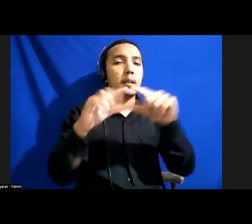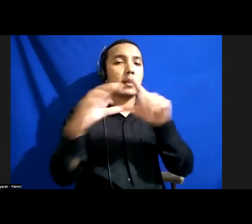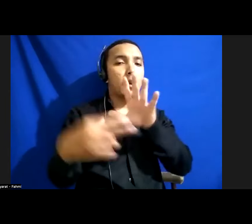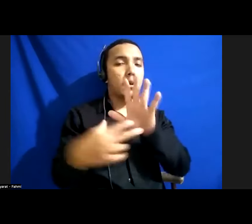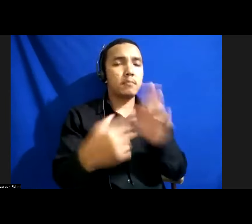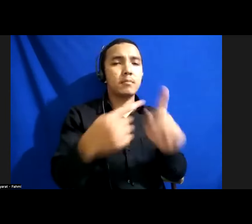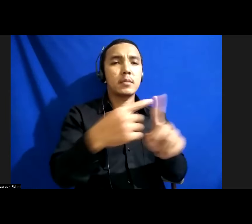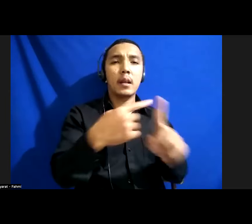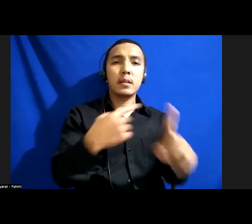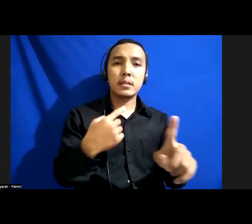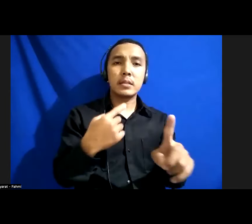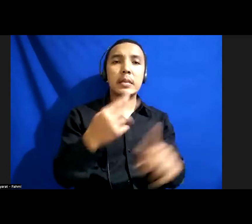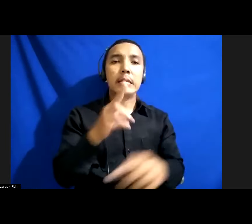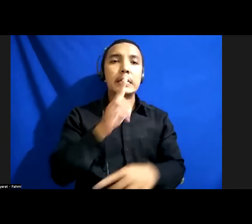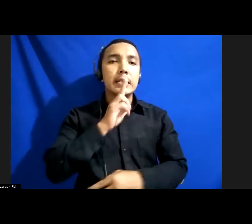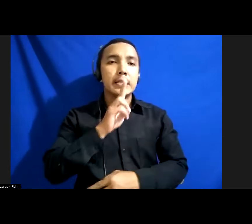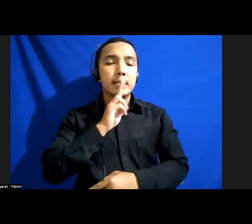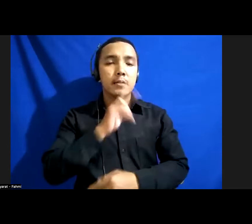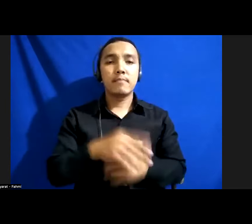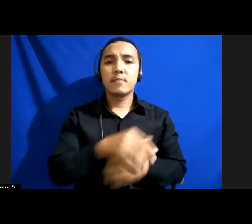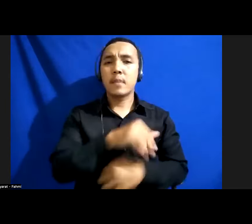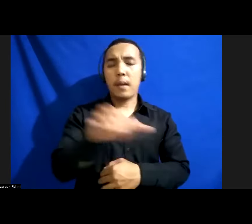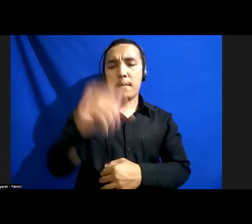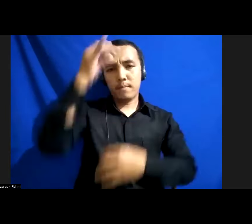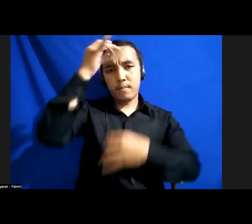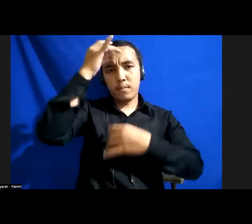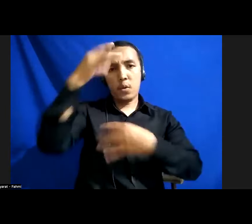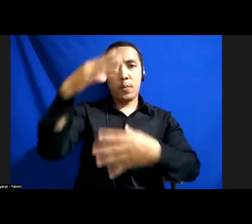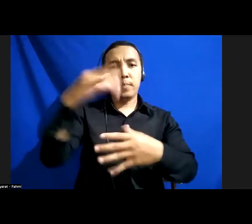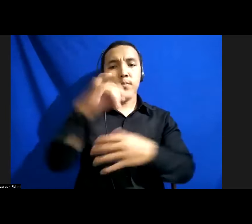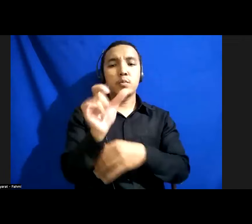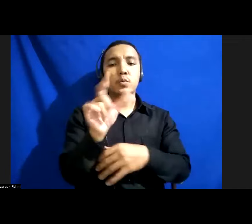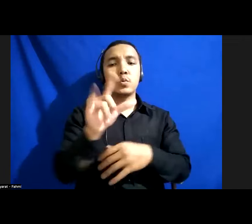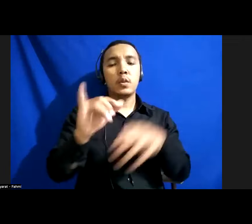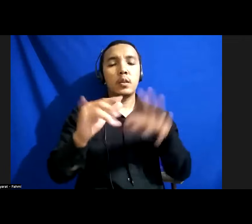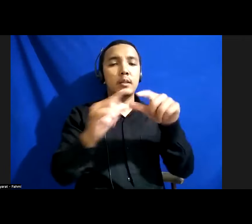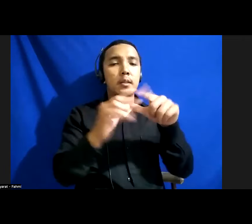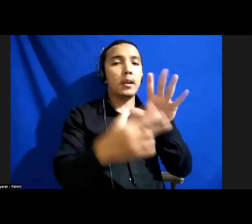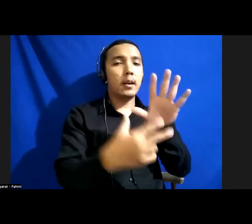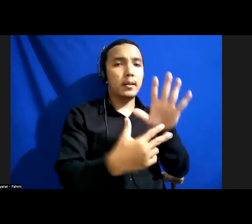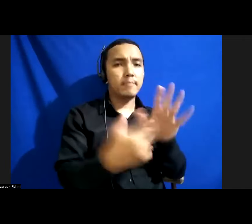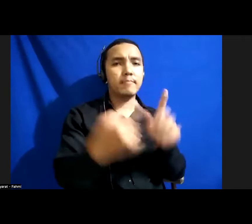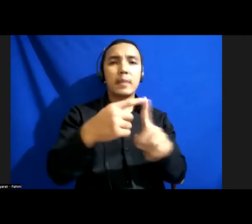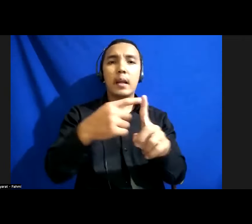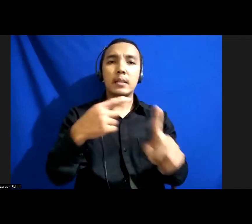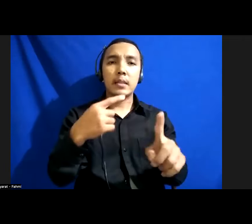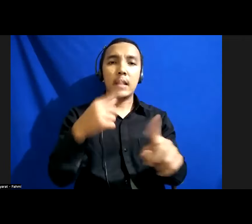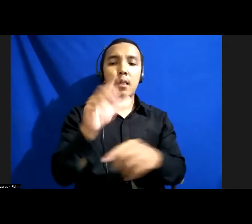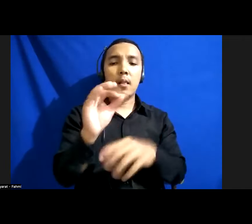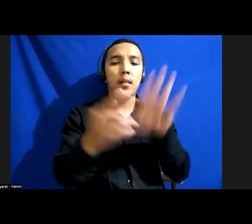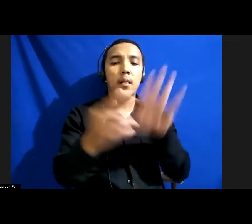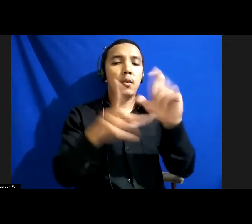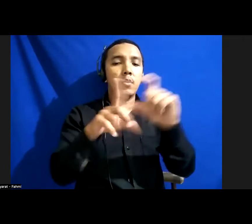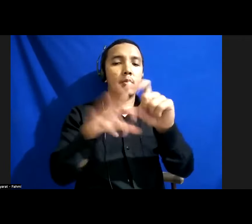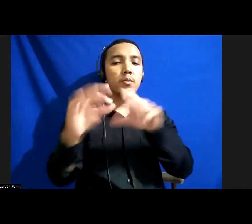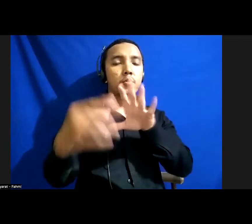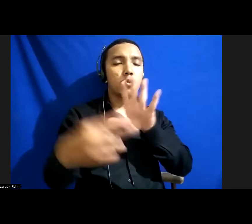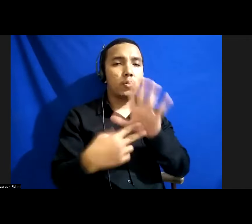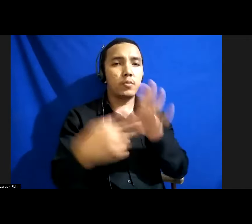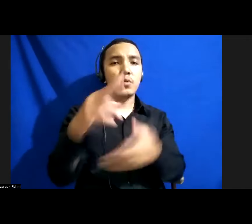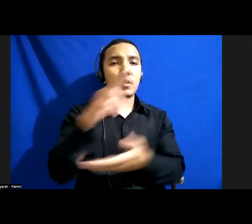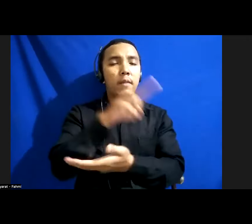from the UK and Professor Julian Walker from the University College London